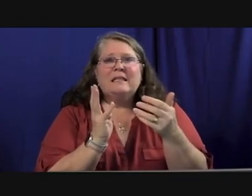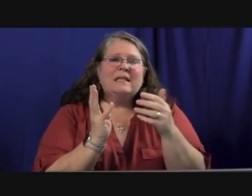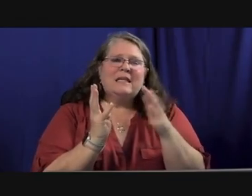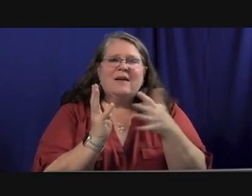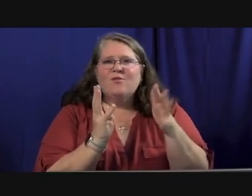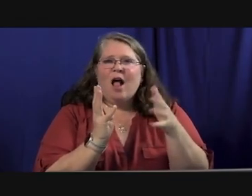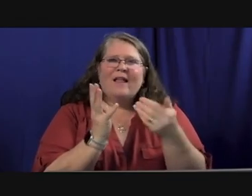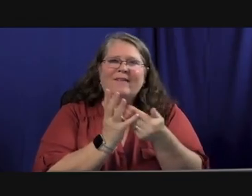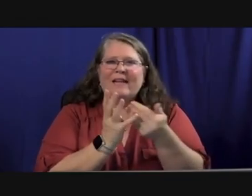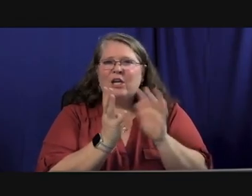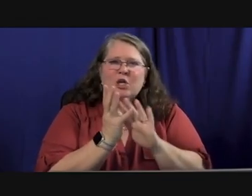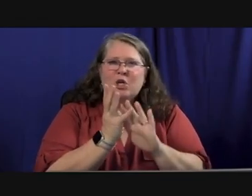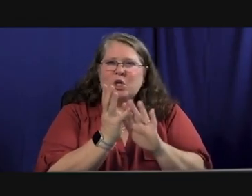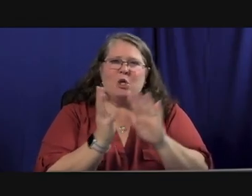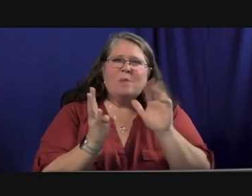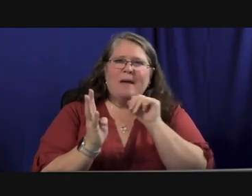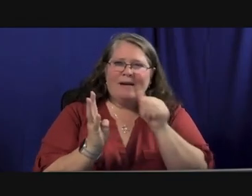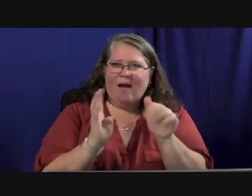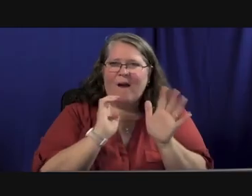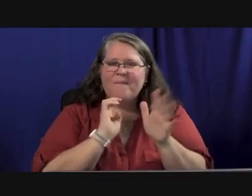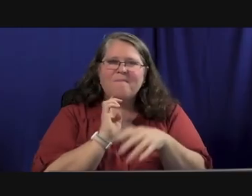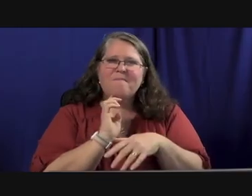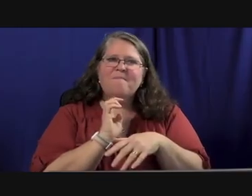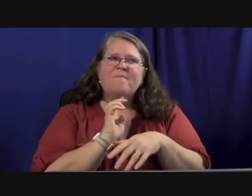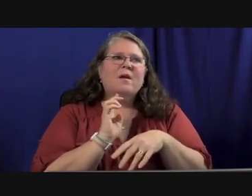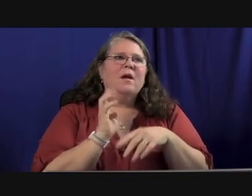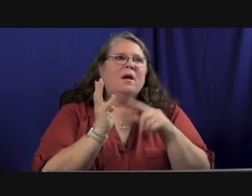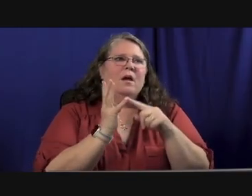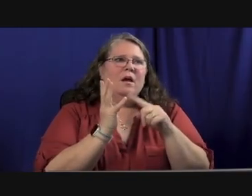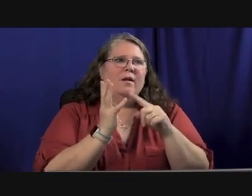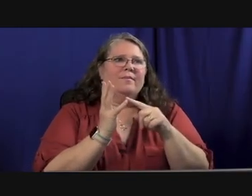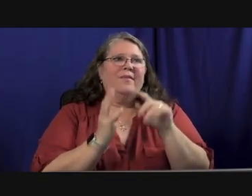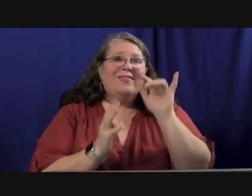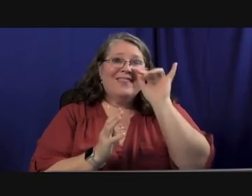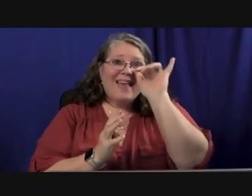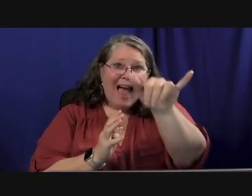Now, this last one, the language deprivation syndrome,